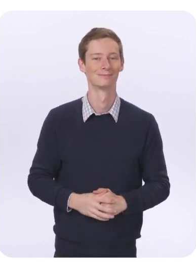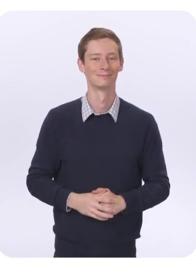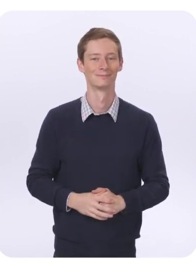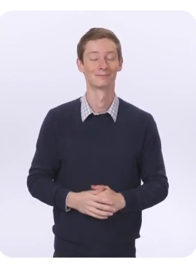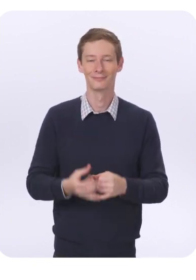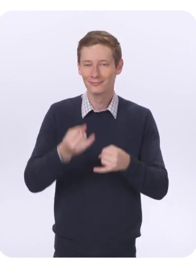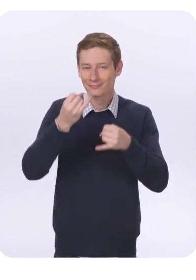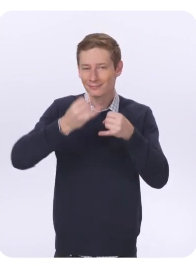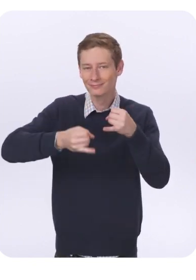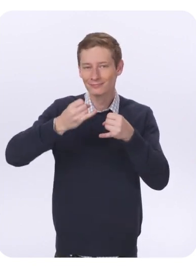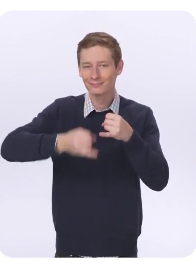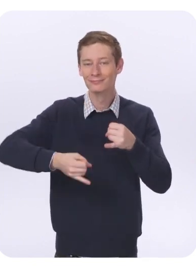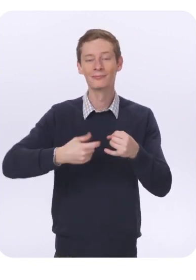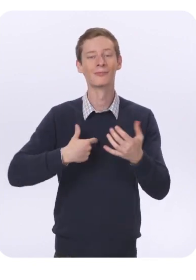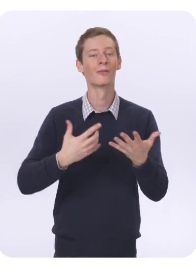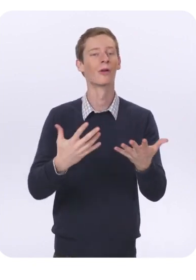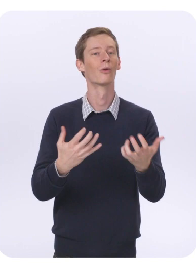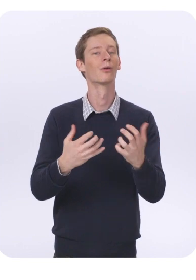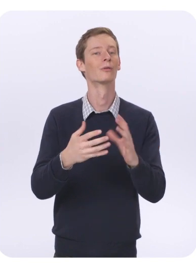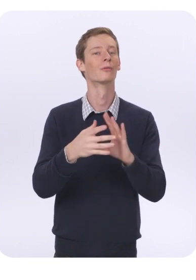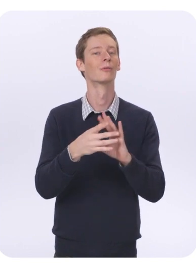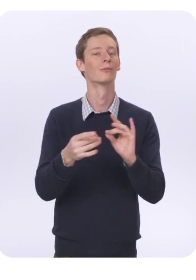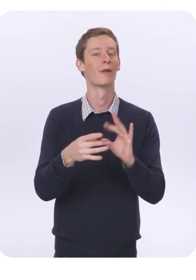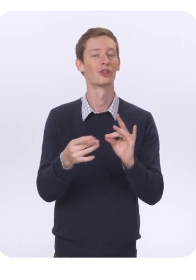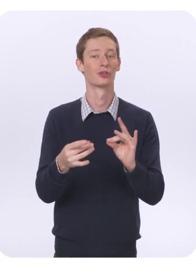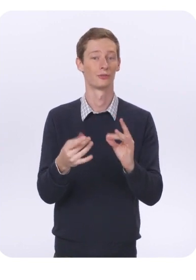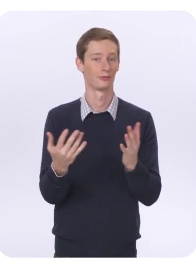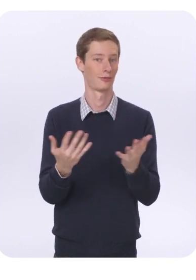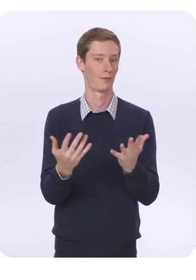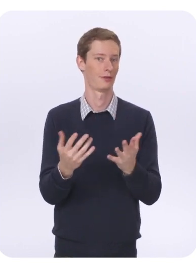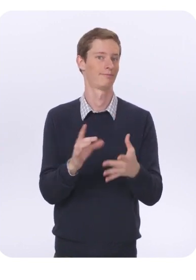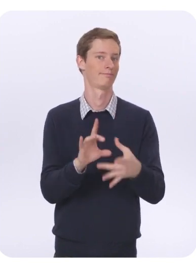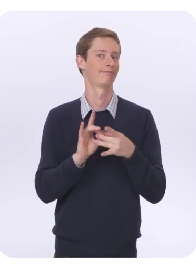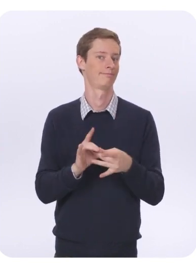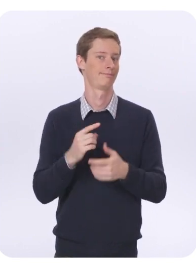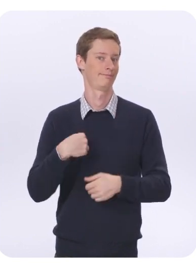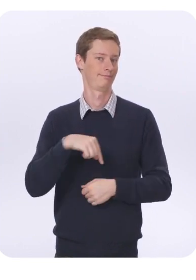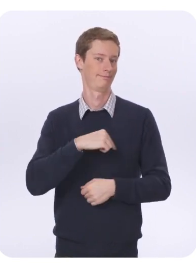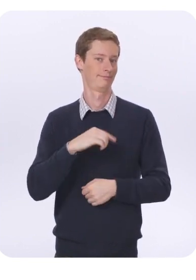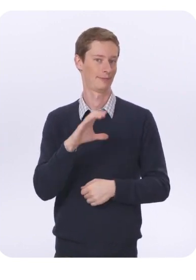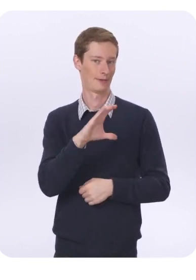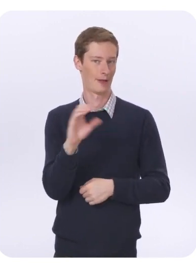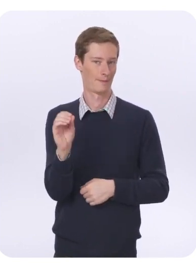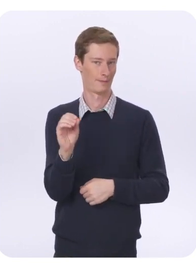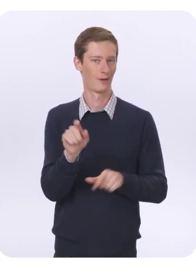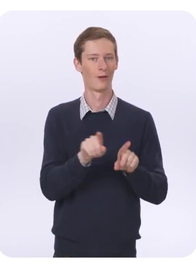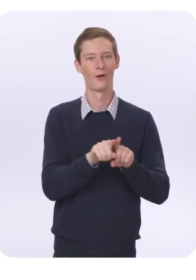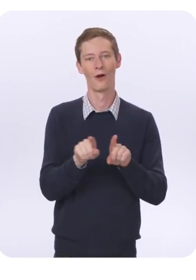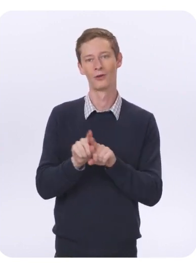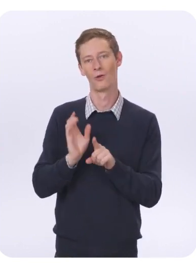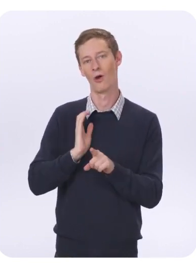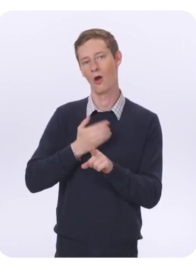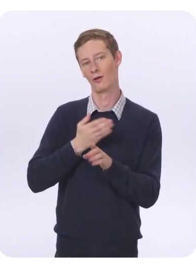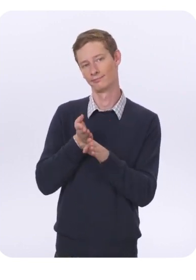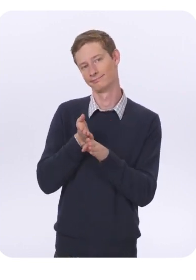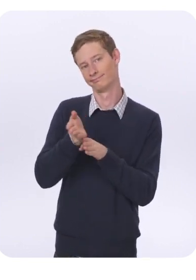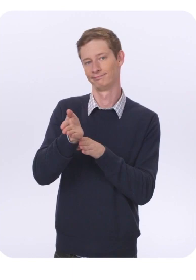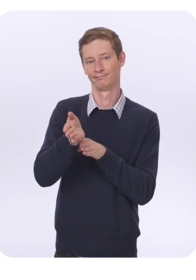Lastly, I would like to mention a matter that is relevant for us as a company, but also for our sector on a higher